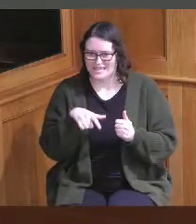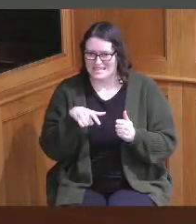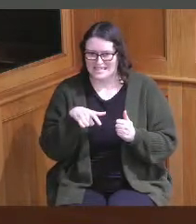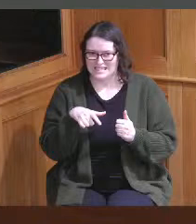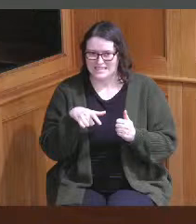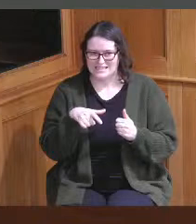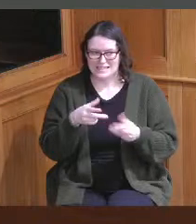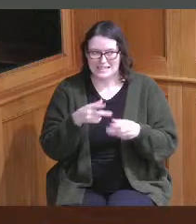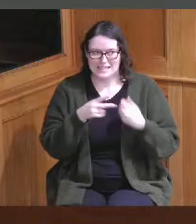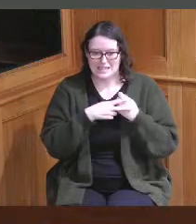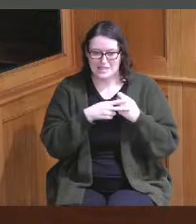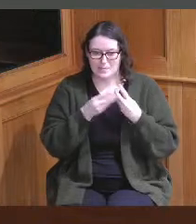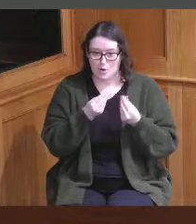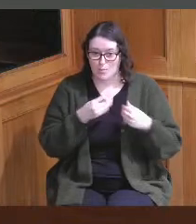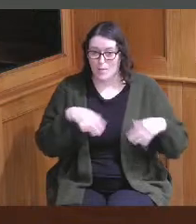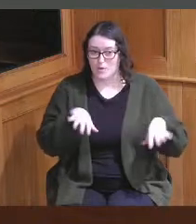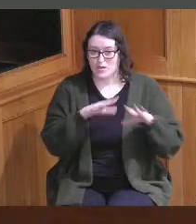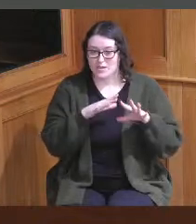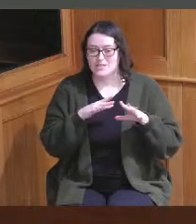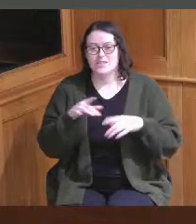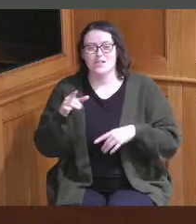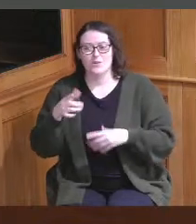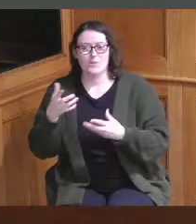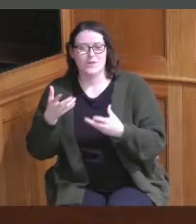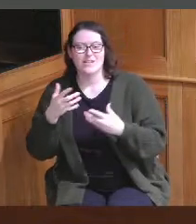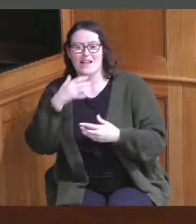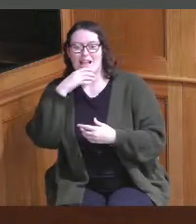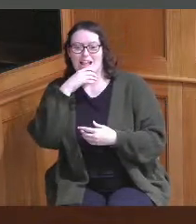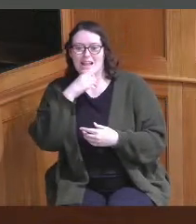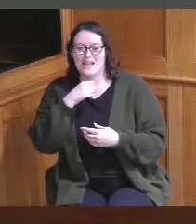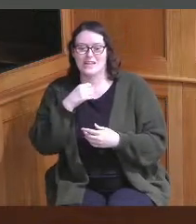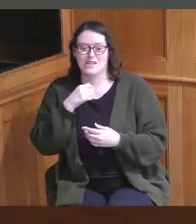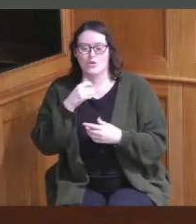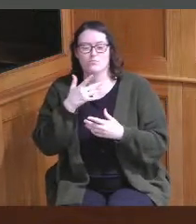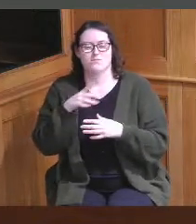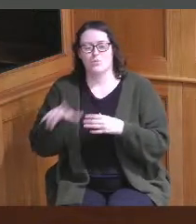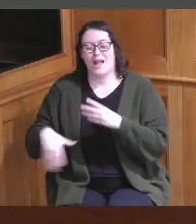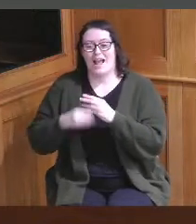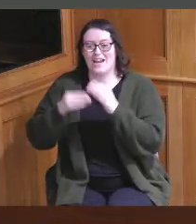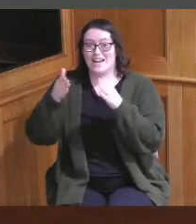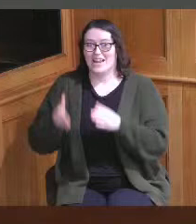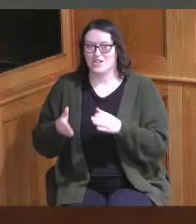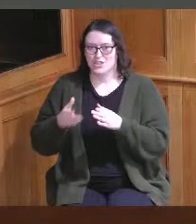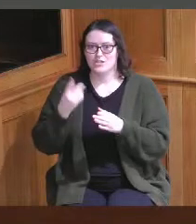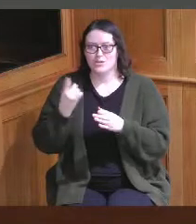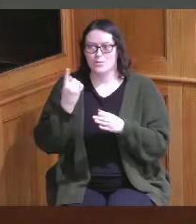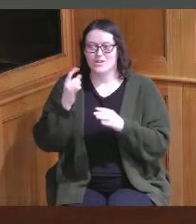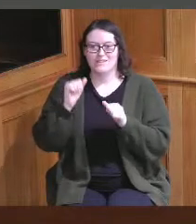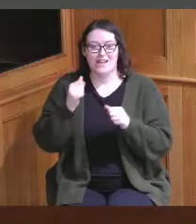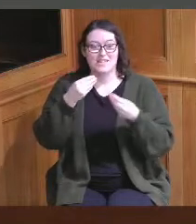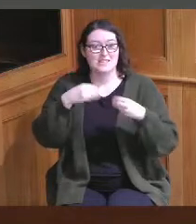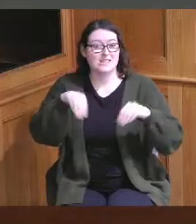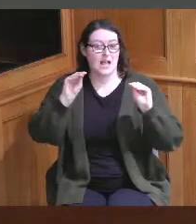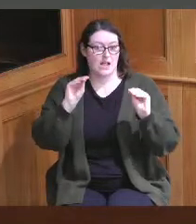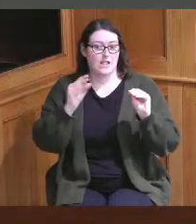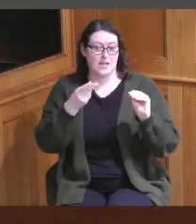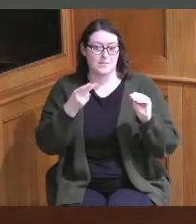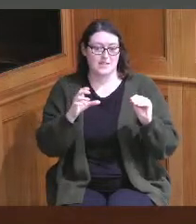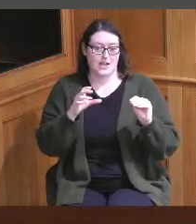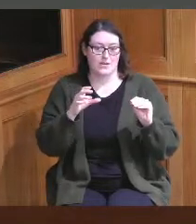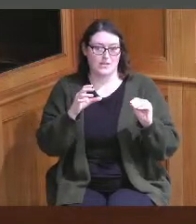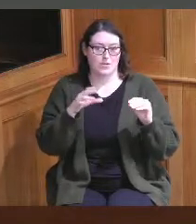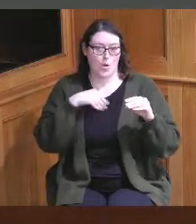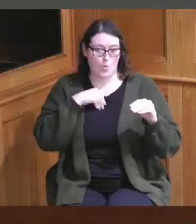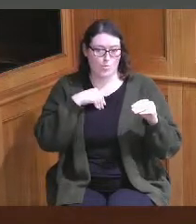Community Improvement Corporation to act as agent for Hamilton County to sell properties. This is the necessary step to put the various